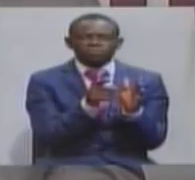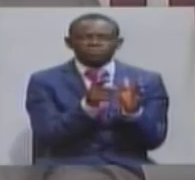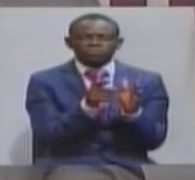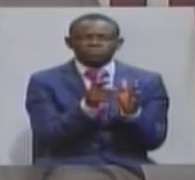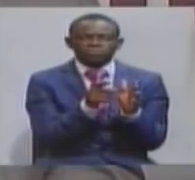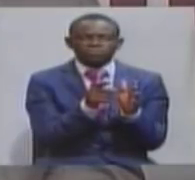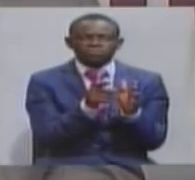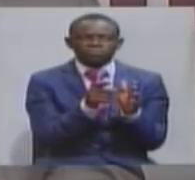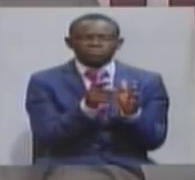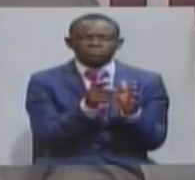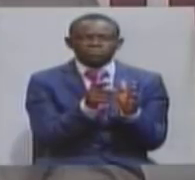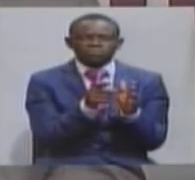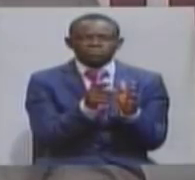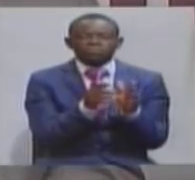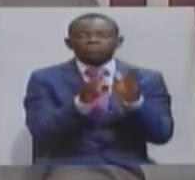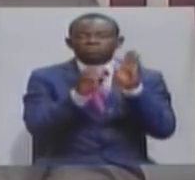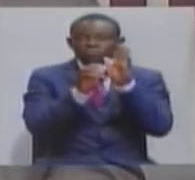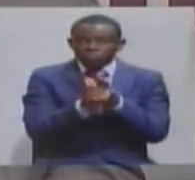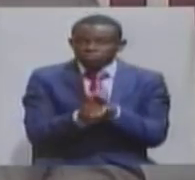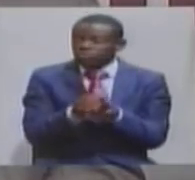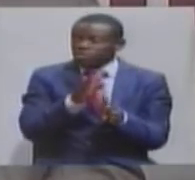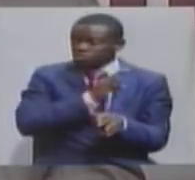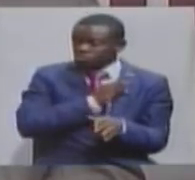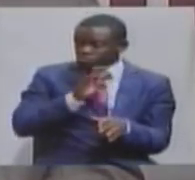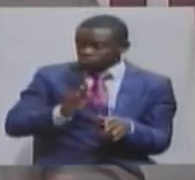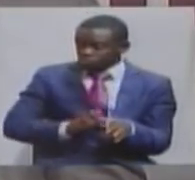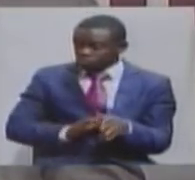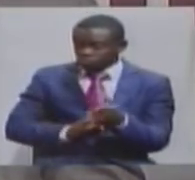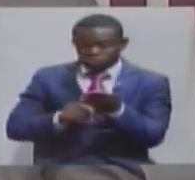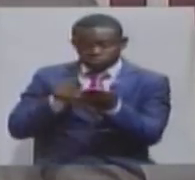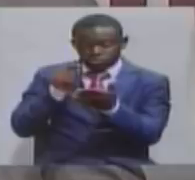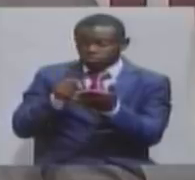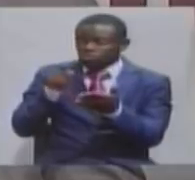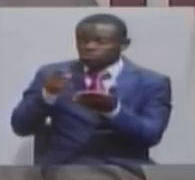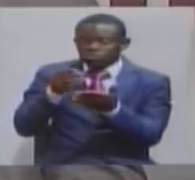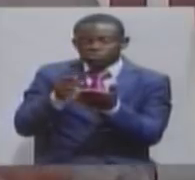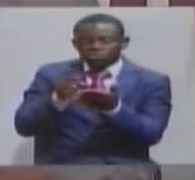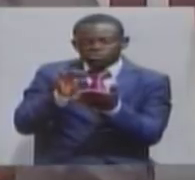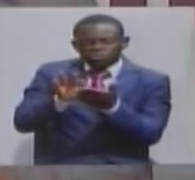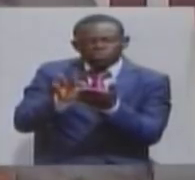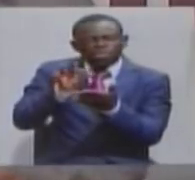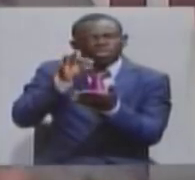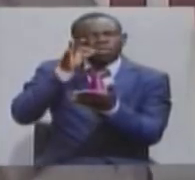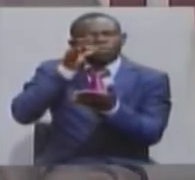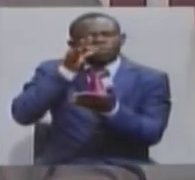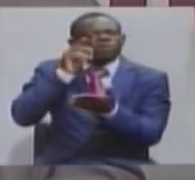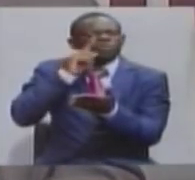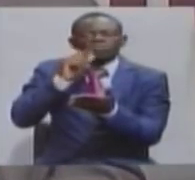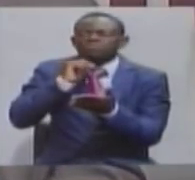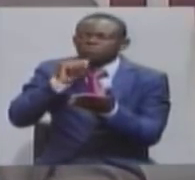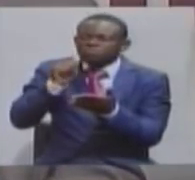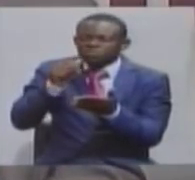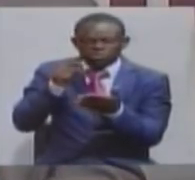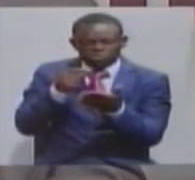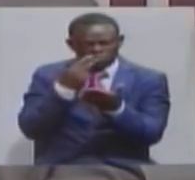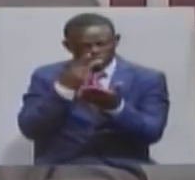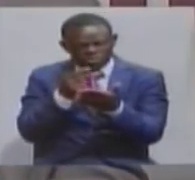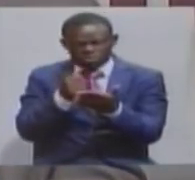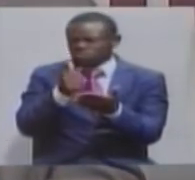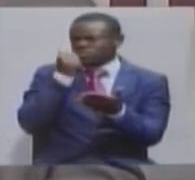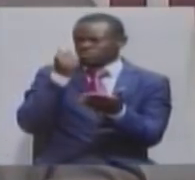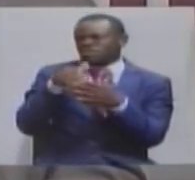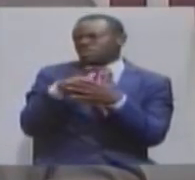a product, food, that you haven't tested? How? They haven't tested the process, and